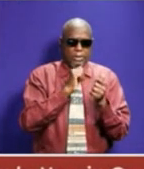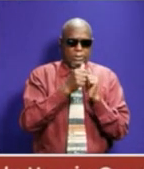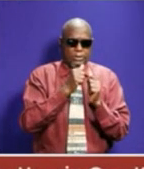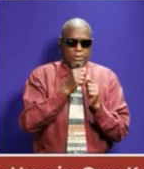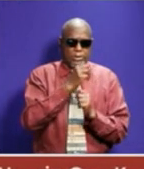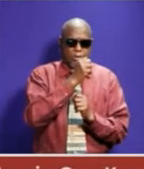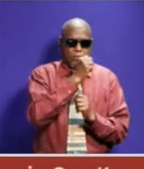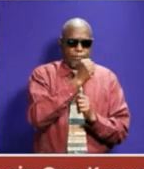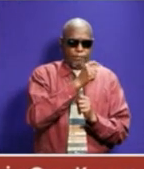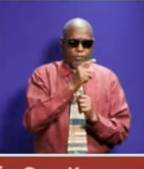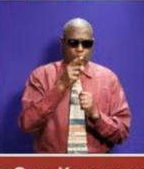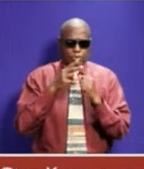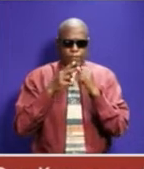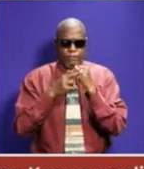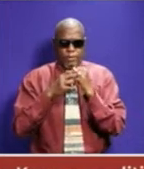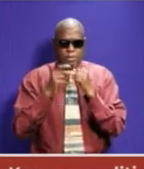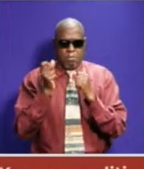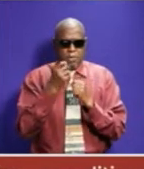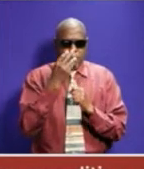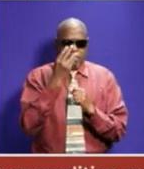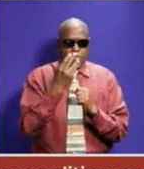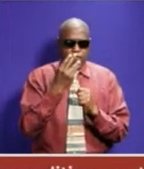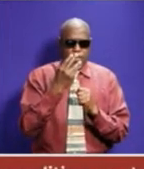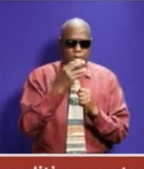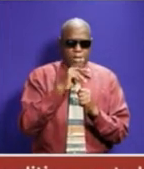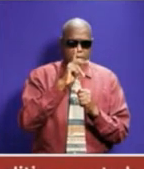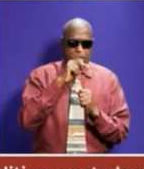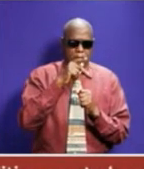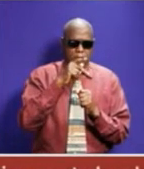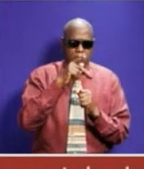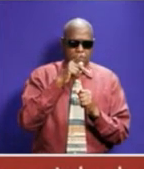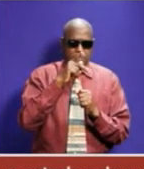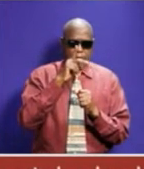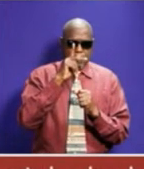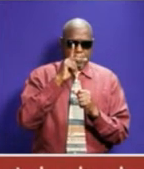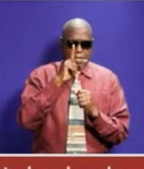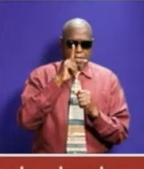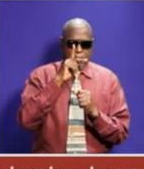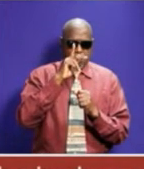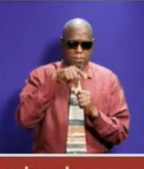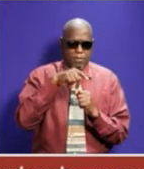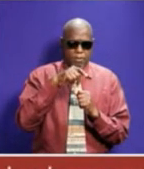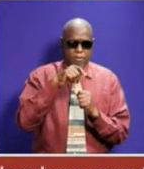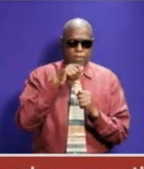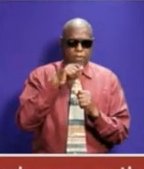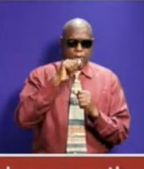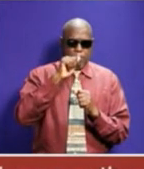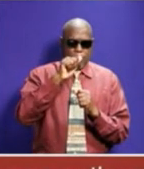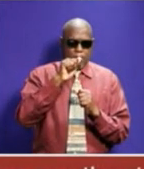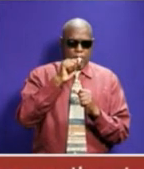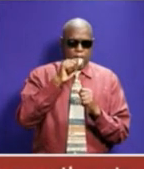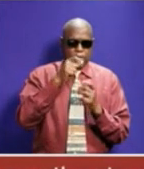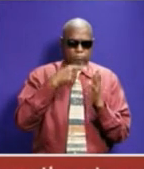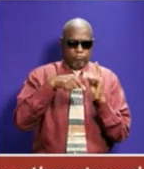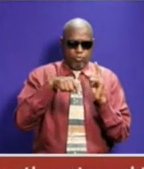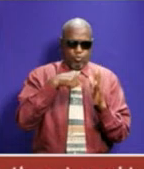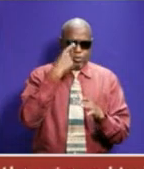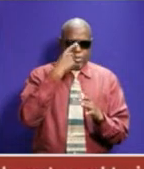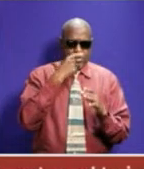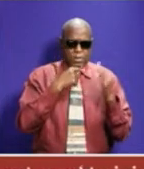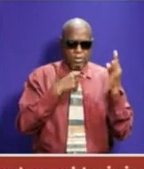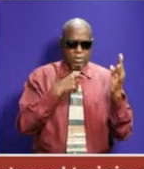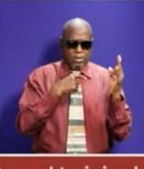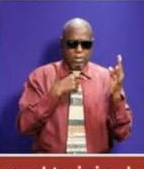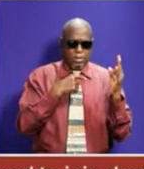the 7th of April. KPA triumphed over Trailblazers in the men's finals in a thrilling 3-0 match, while